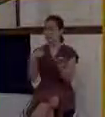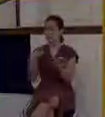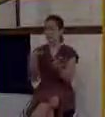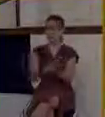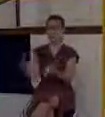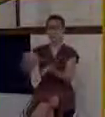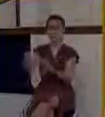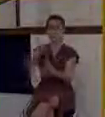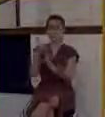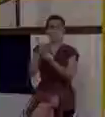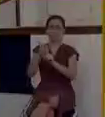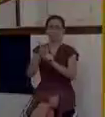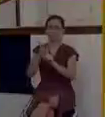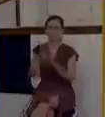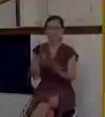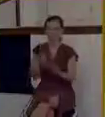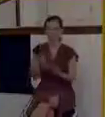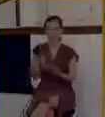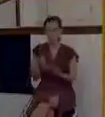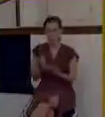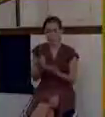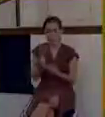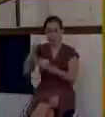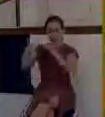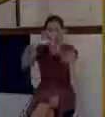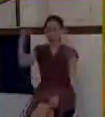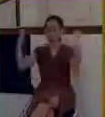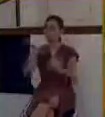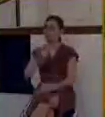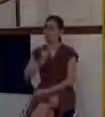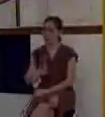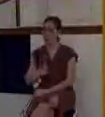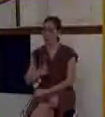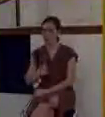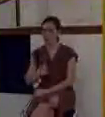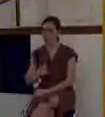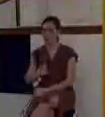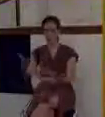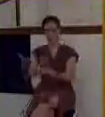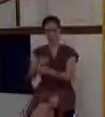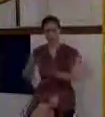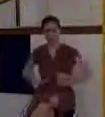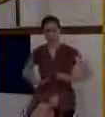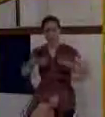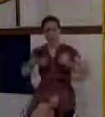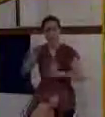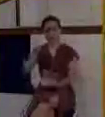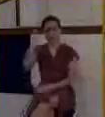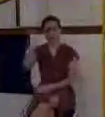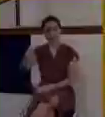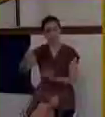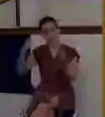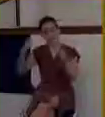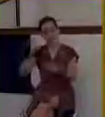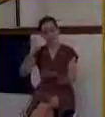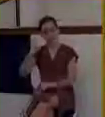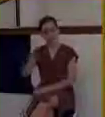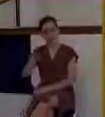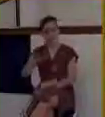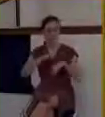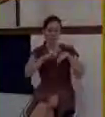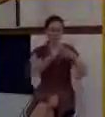resurrection. He confirms the existence of heaven. He confirms the reality of a new life after this earthly life in